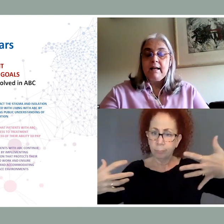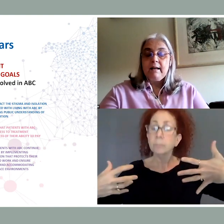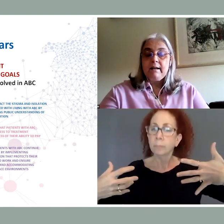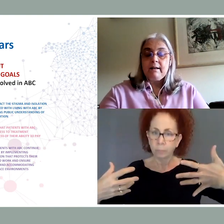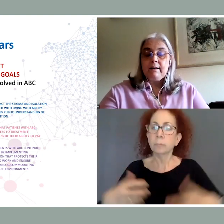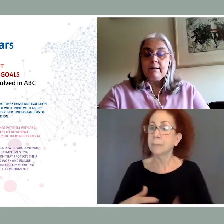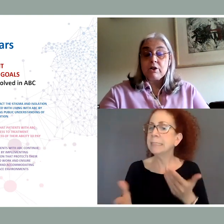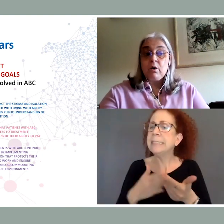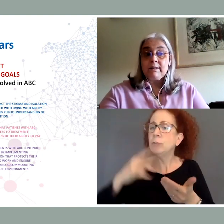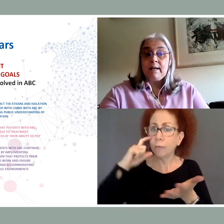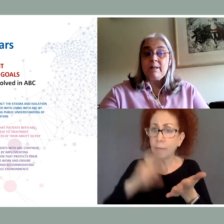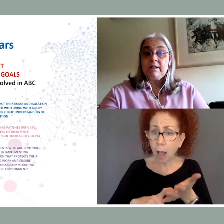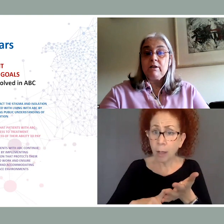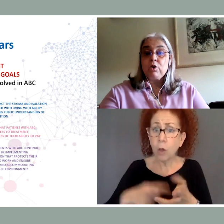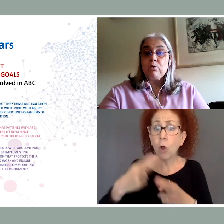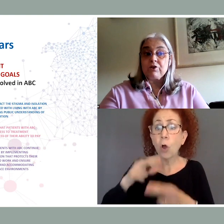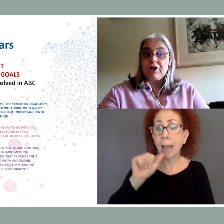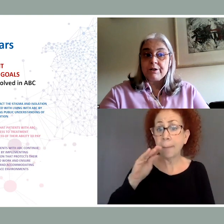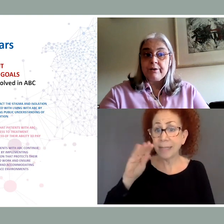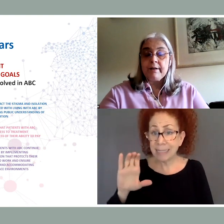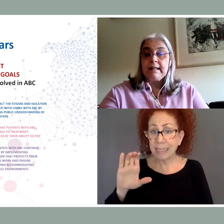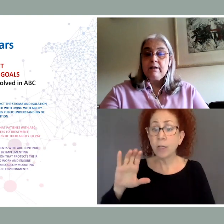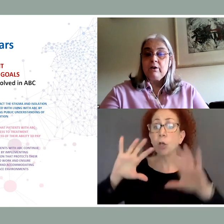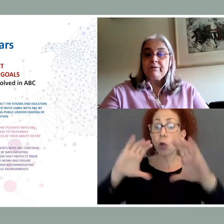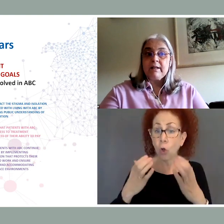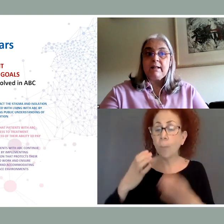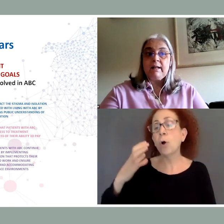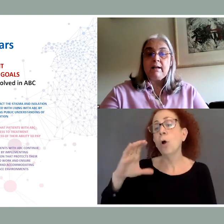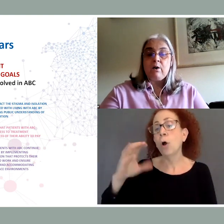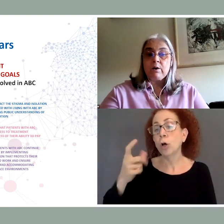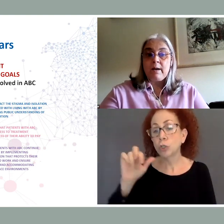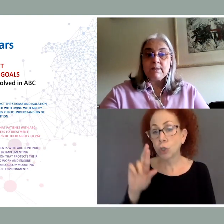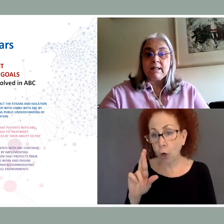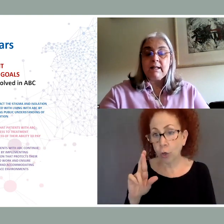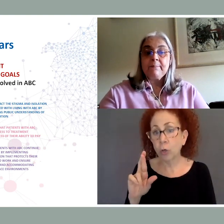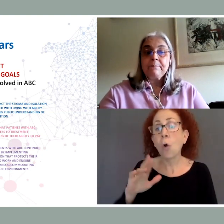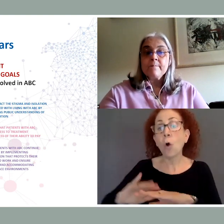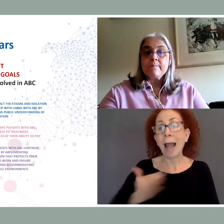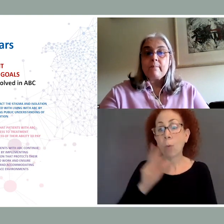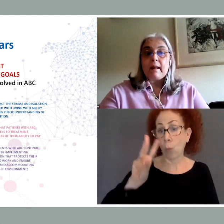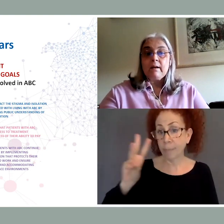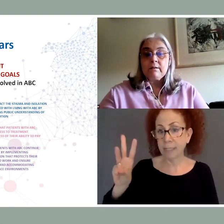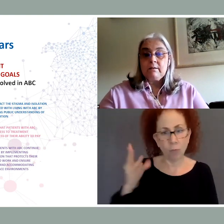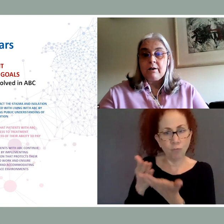freely, it's called the ABC Global Charter. You can find it in our website.